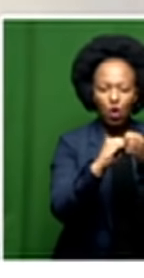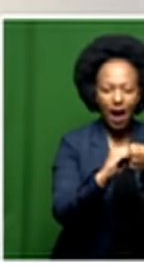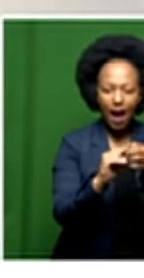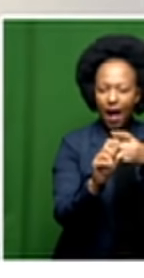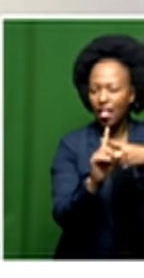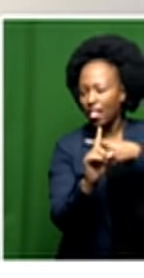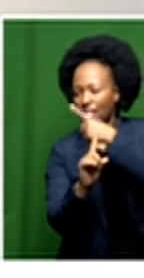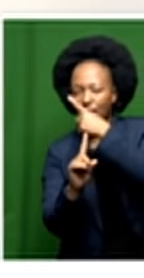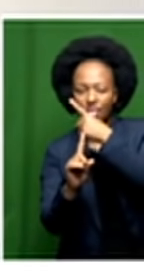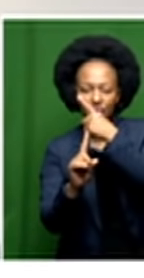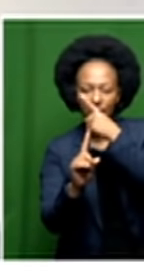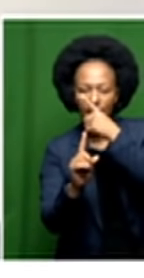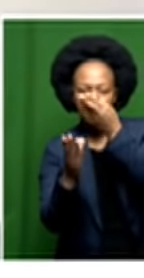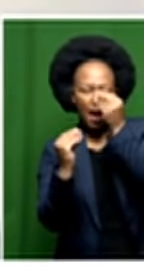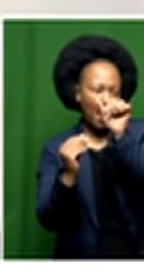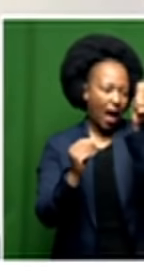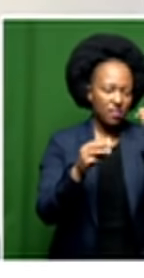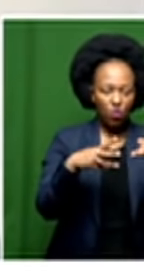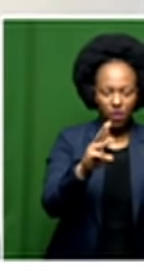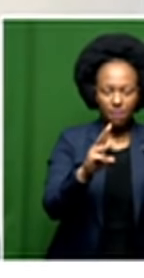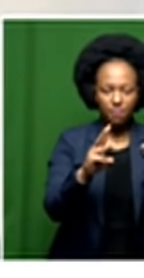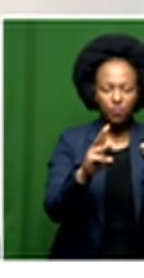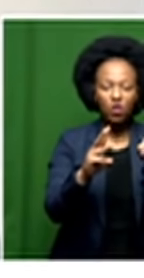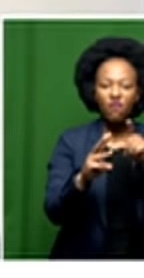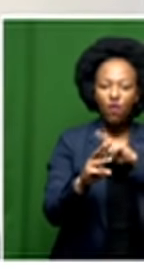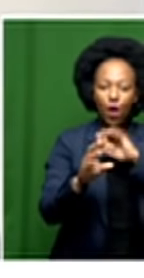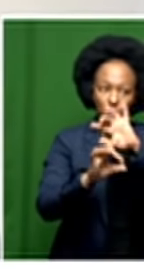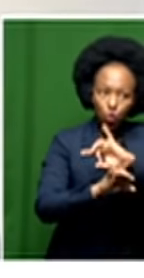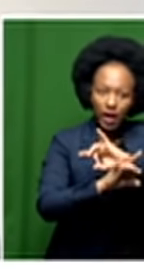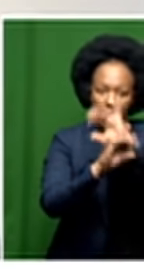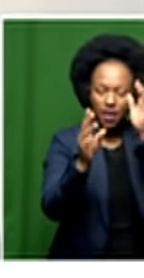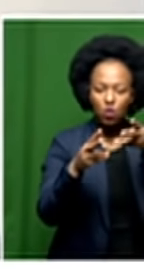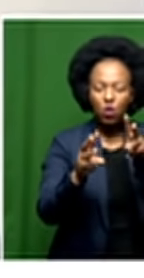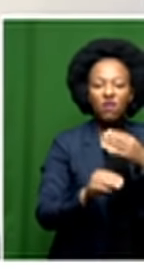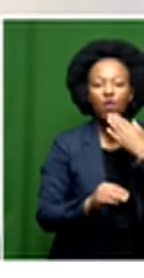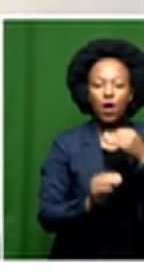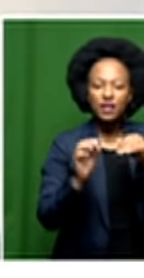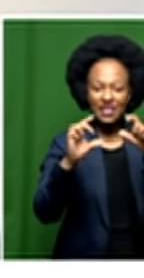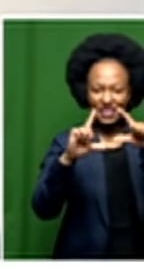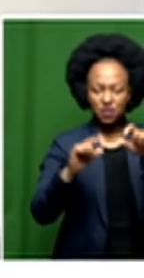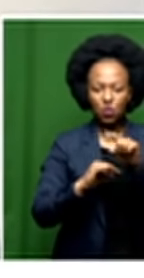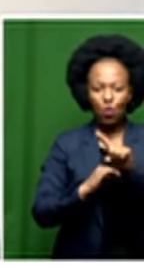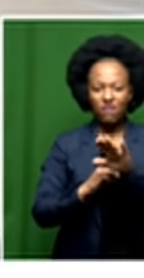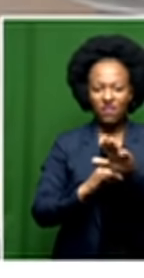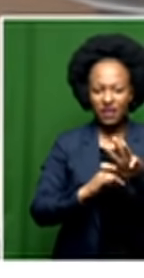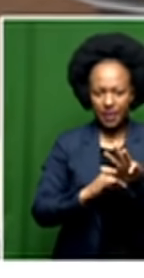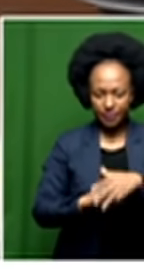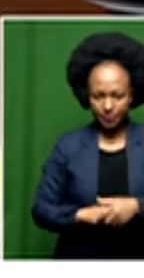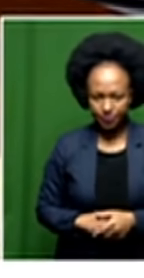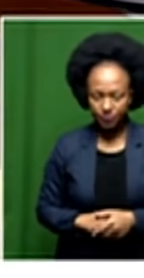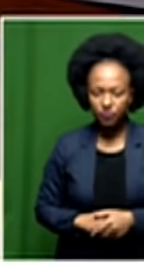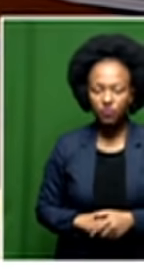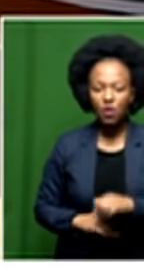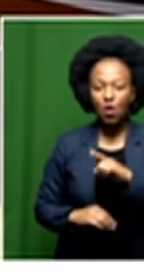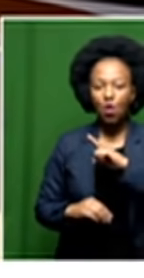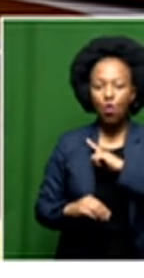go outside the basic and clear terms of Section 159. And speaking of those